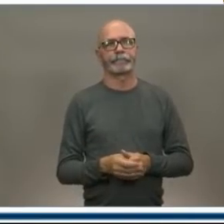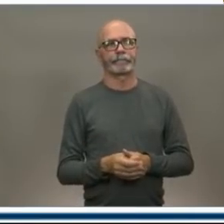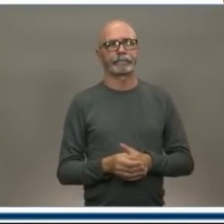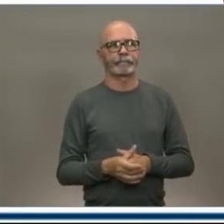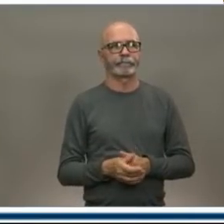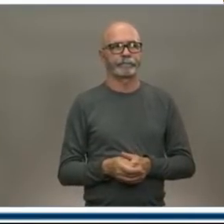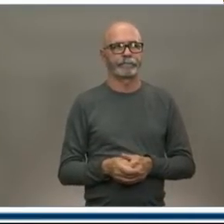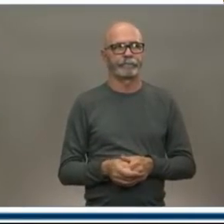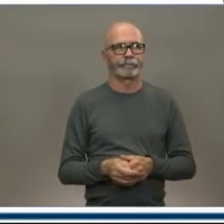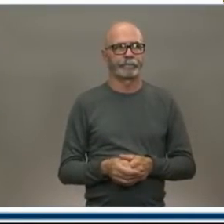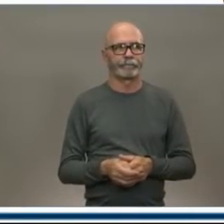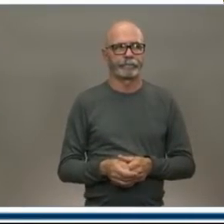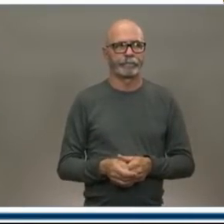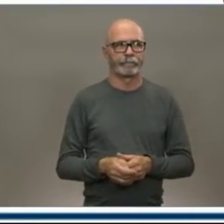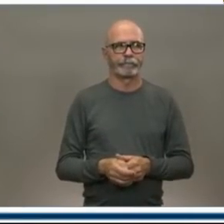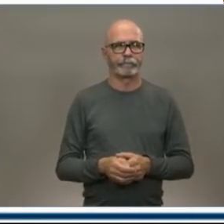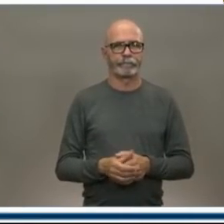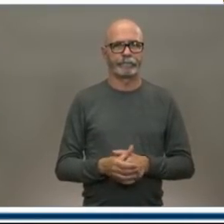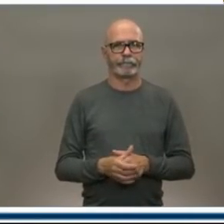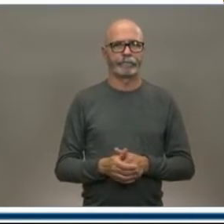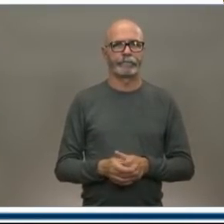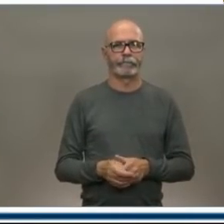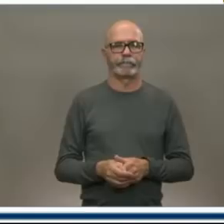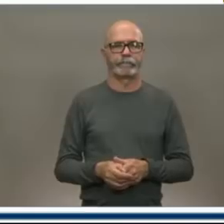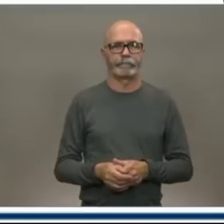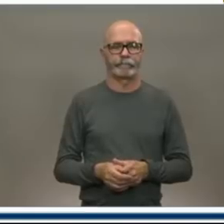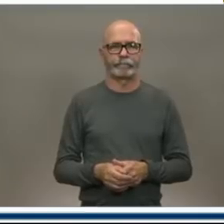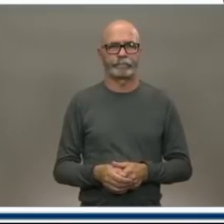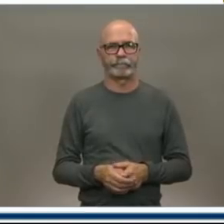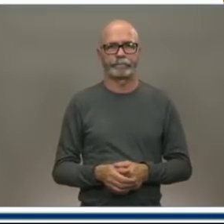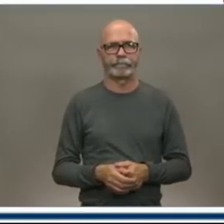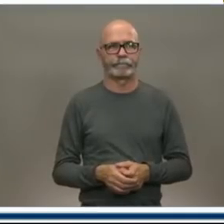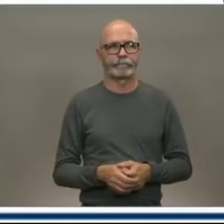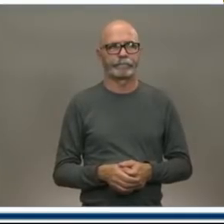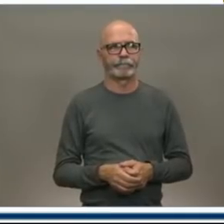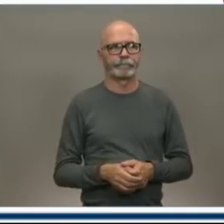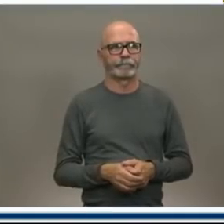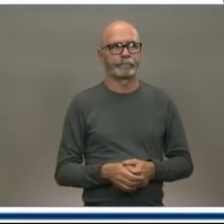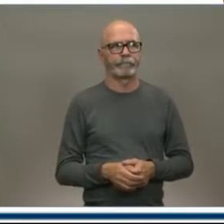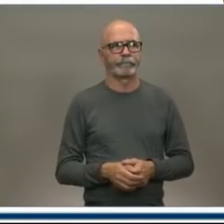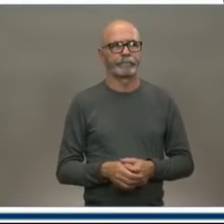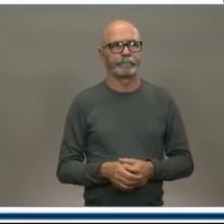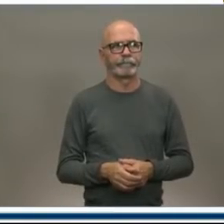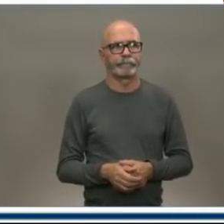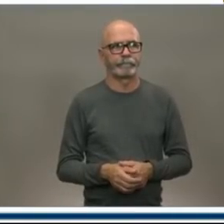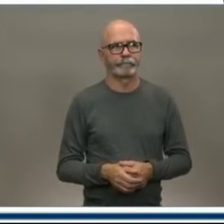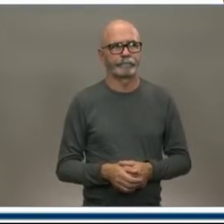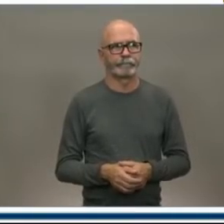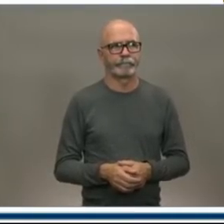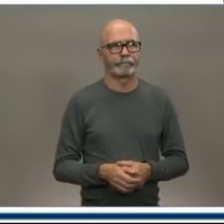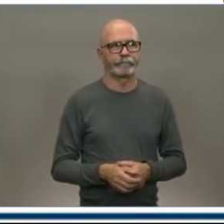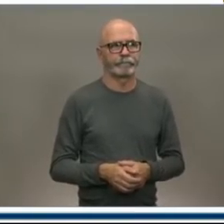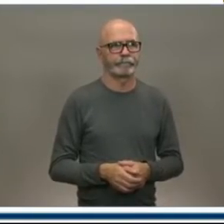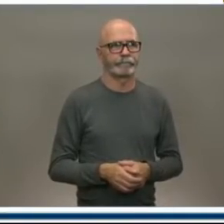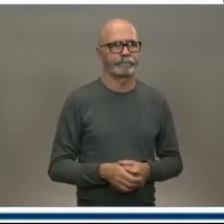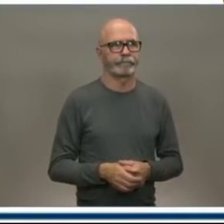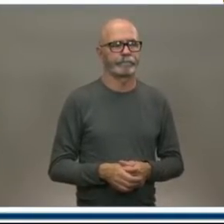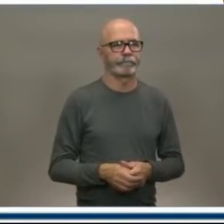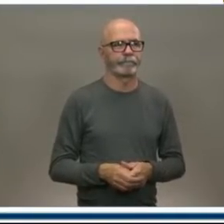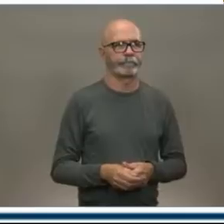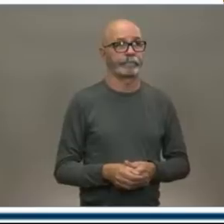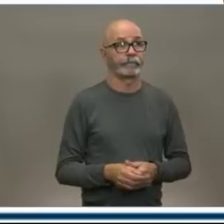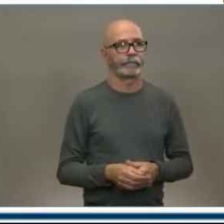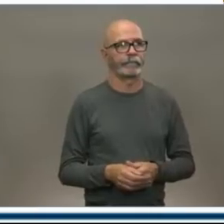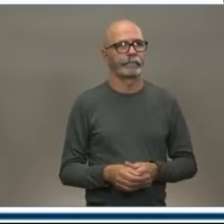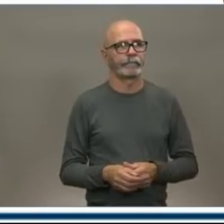have sat during the pandemic. That means we're the only province where hundreds of millions of tax dollars have been spent without normal legislative